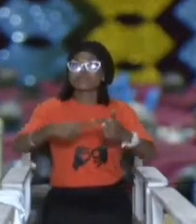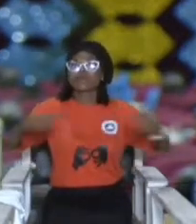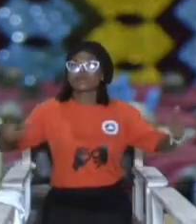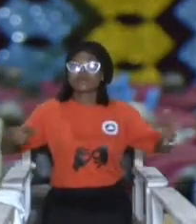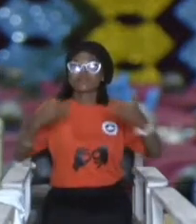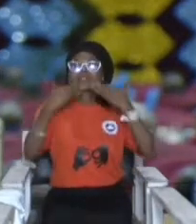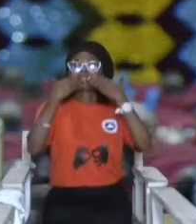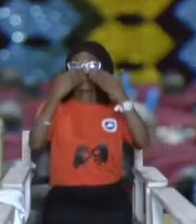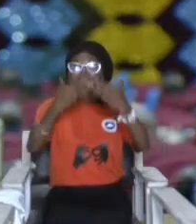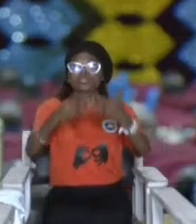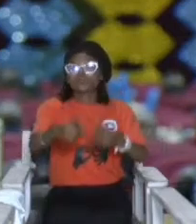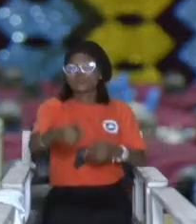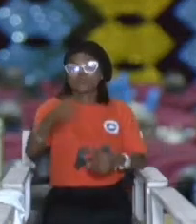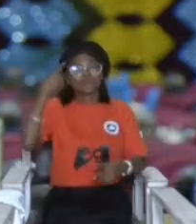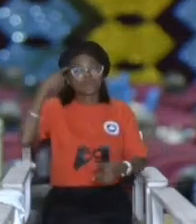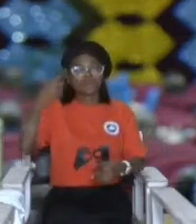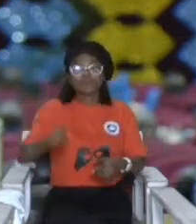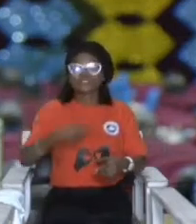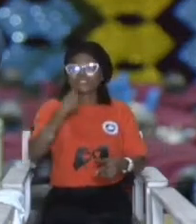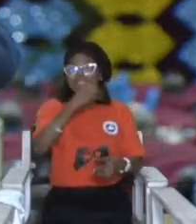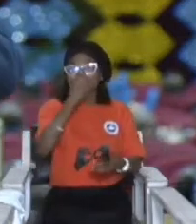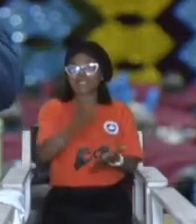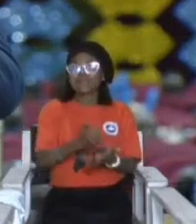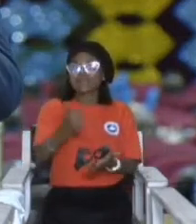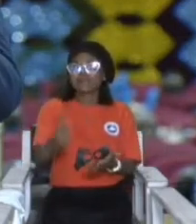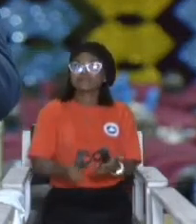Thank you for saying amen.